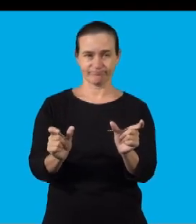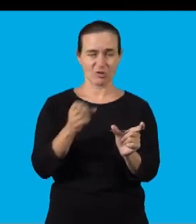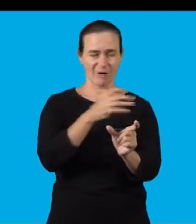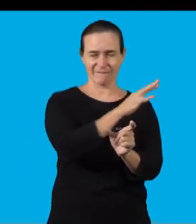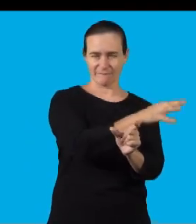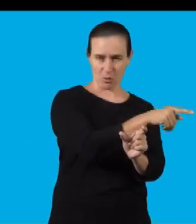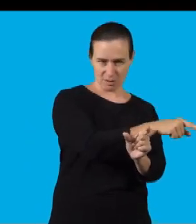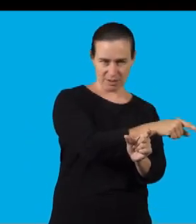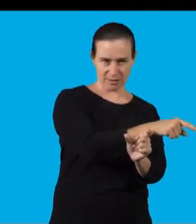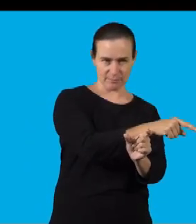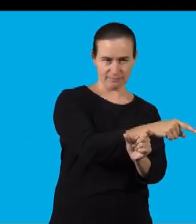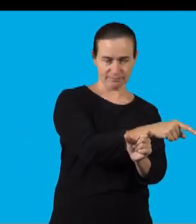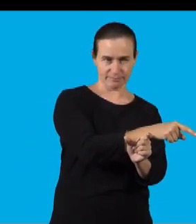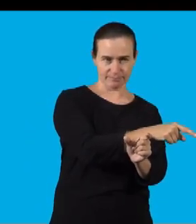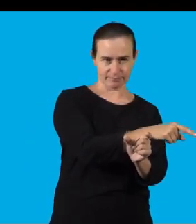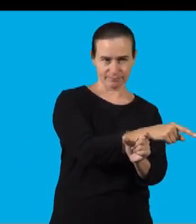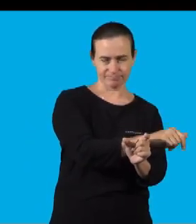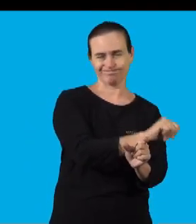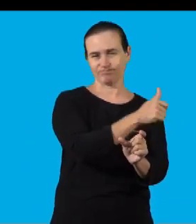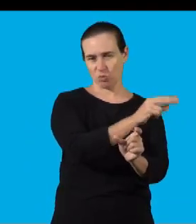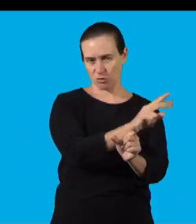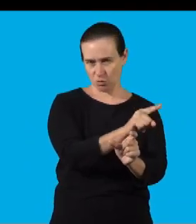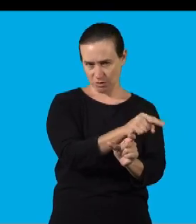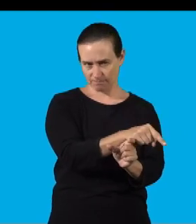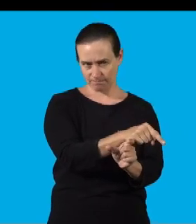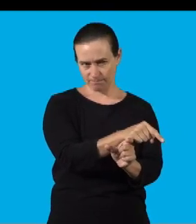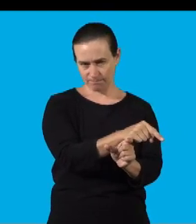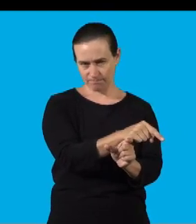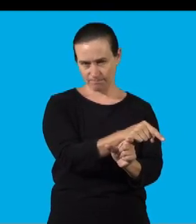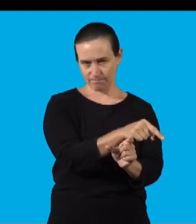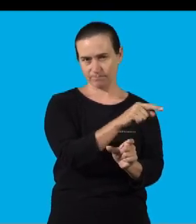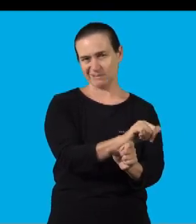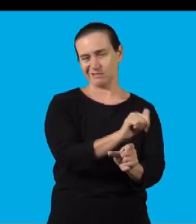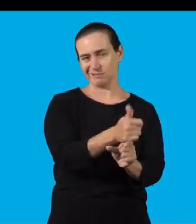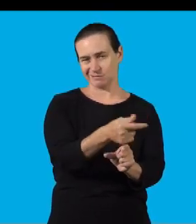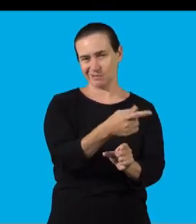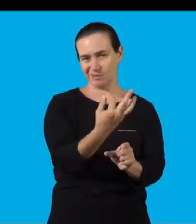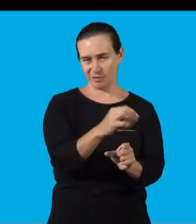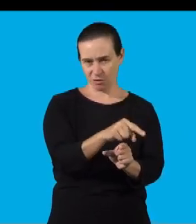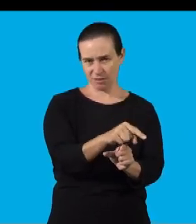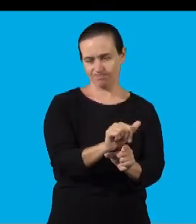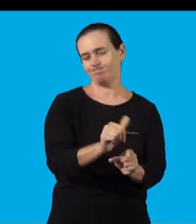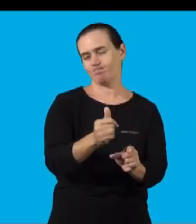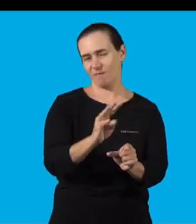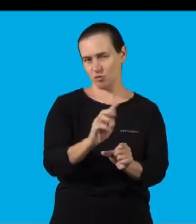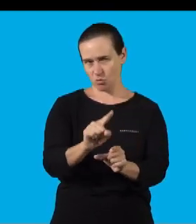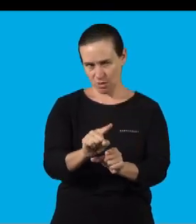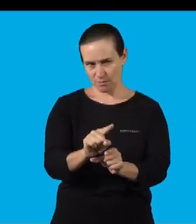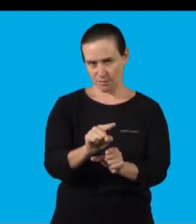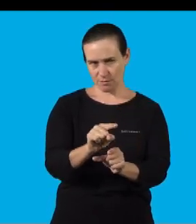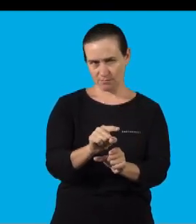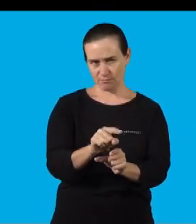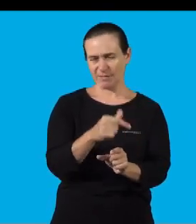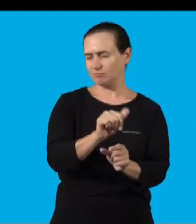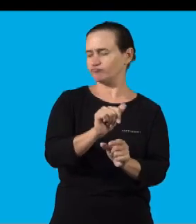had, remember it was a 14, then we had a 21, and then we had a 30, and